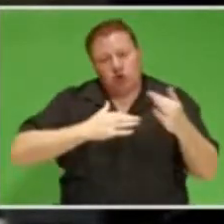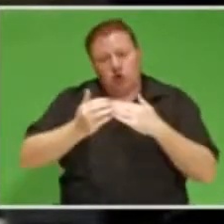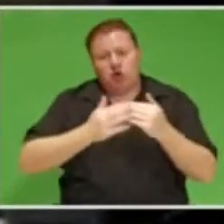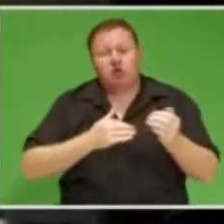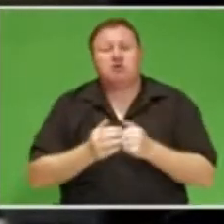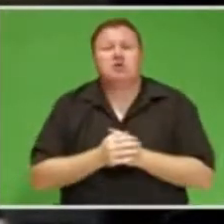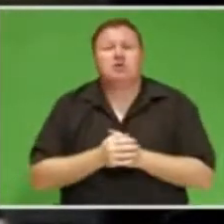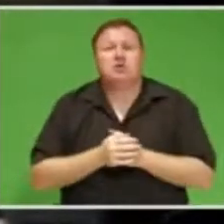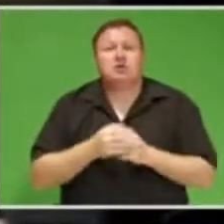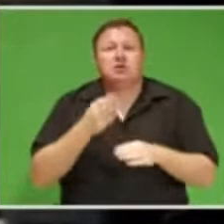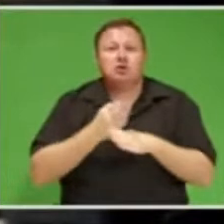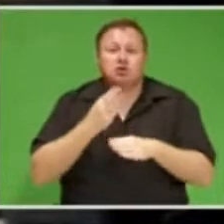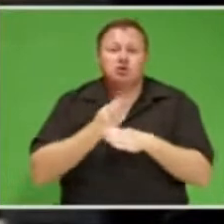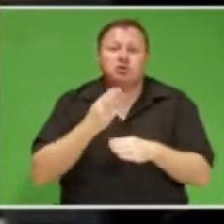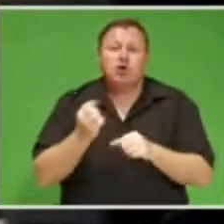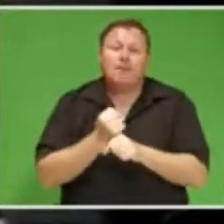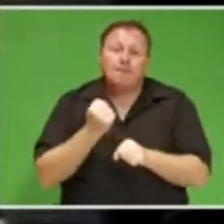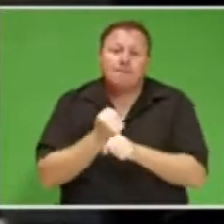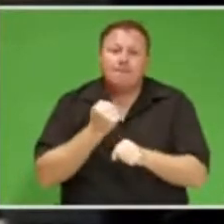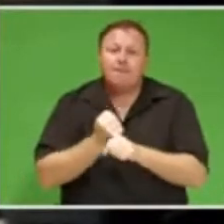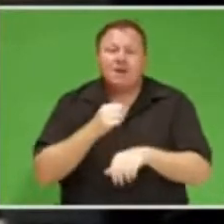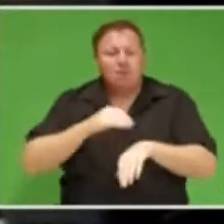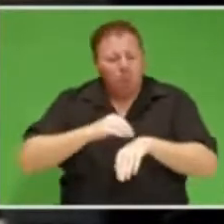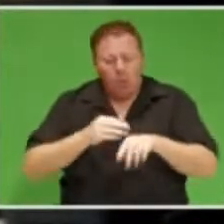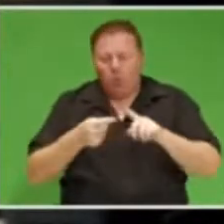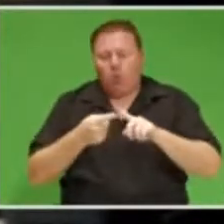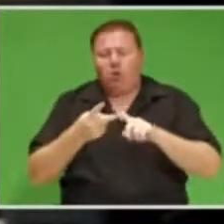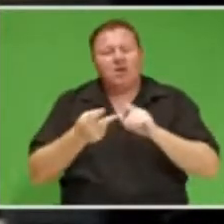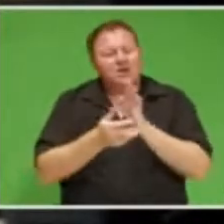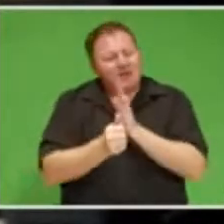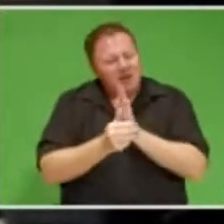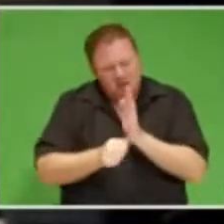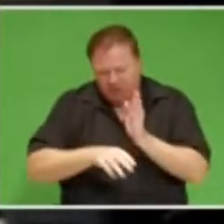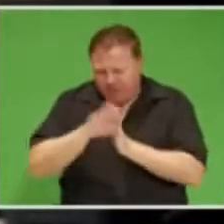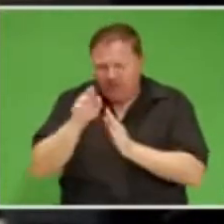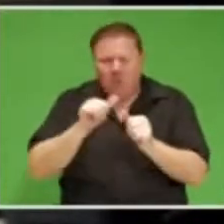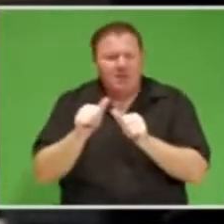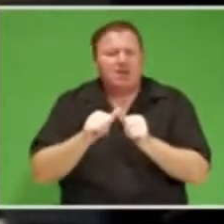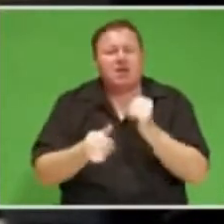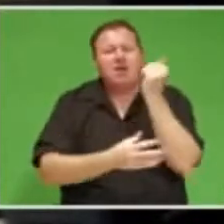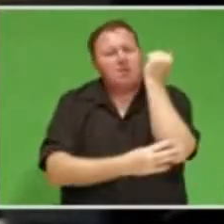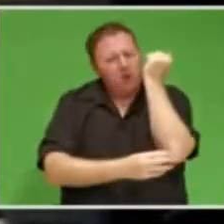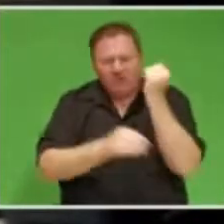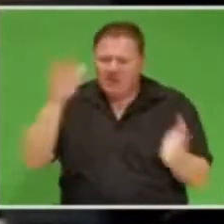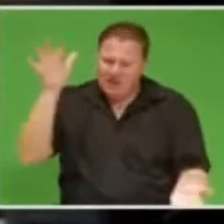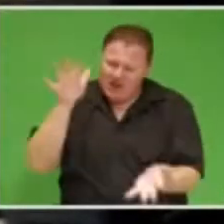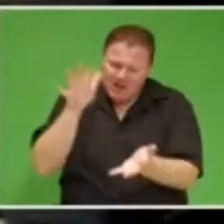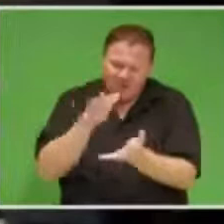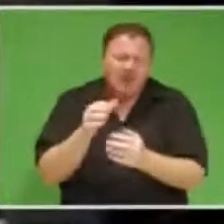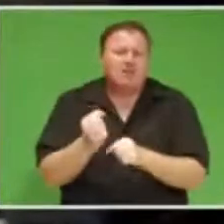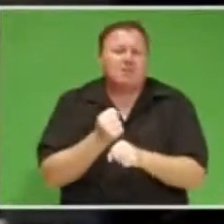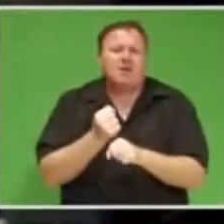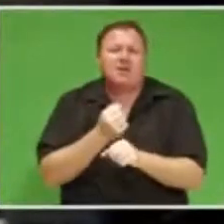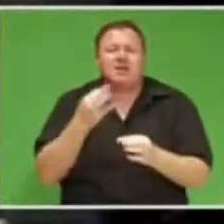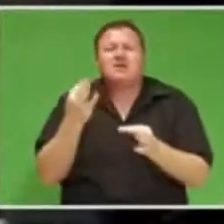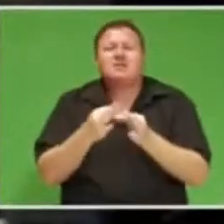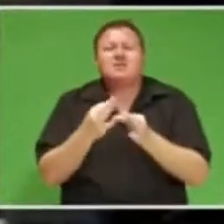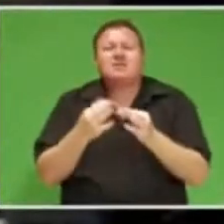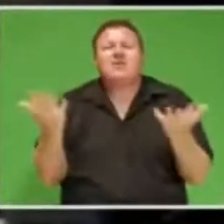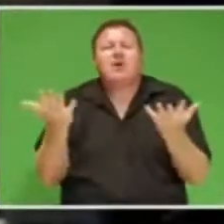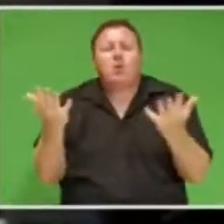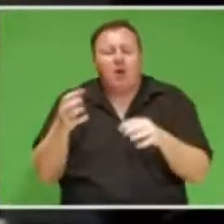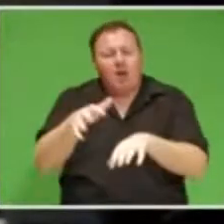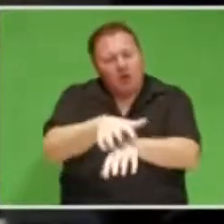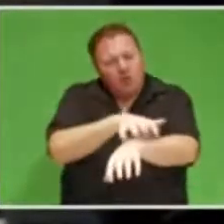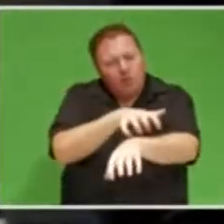job creation, skills development, poverty relief, especially in rural communities.